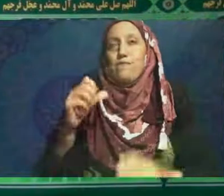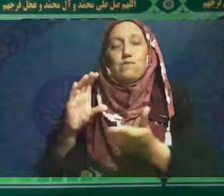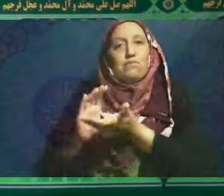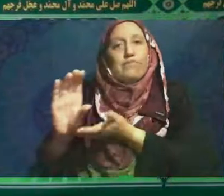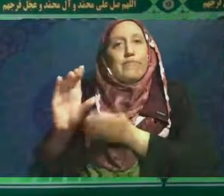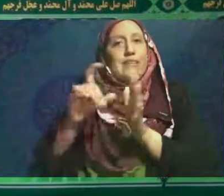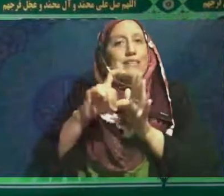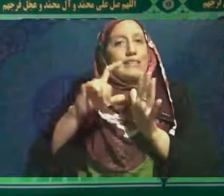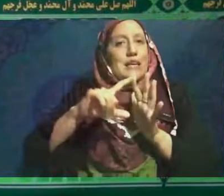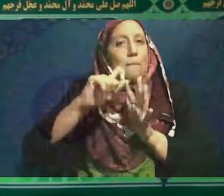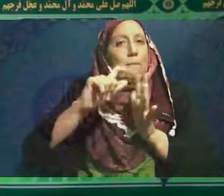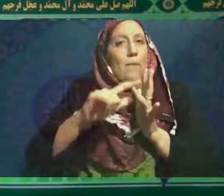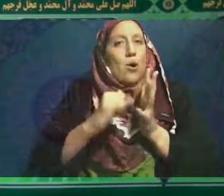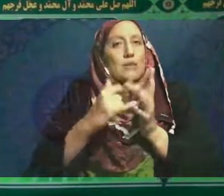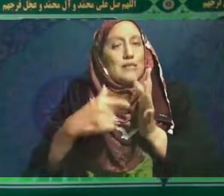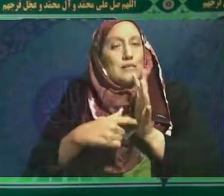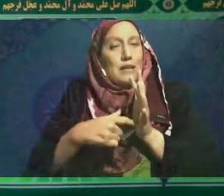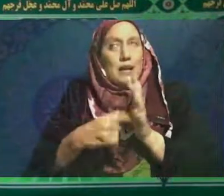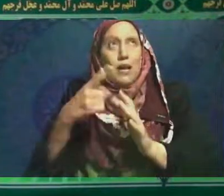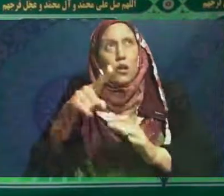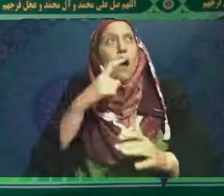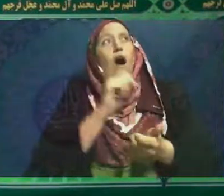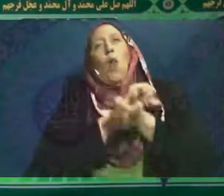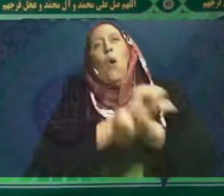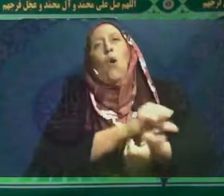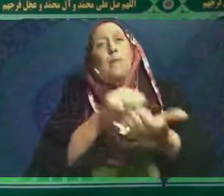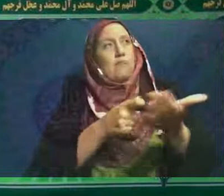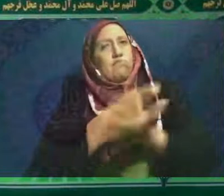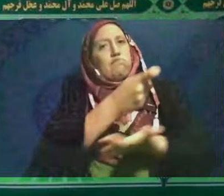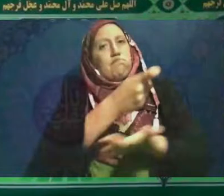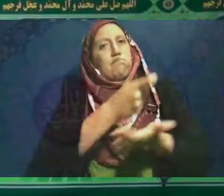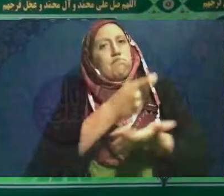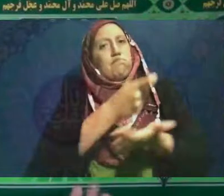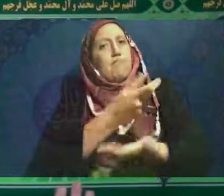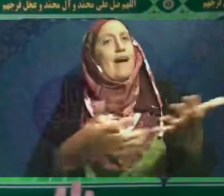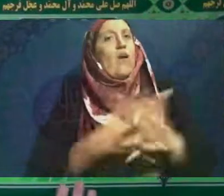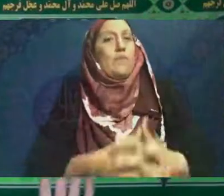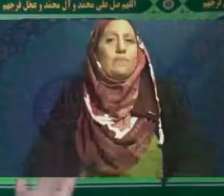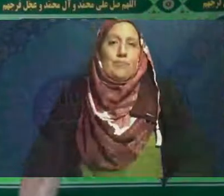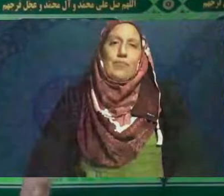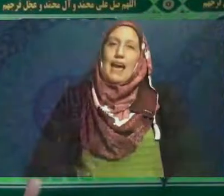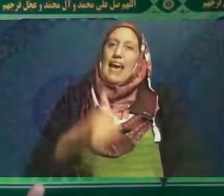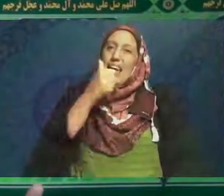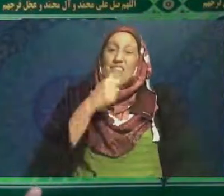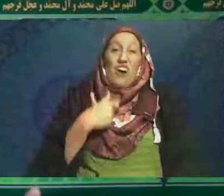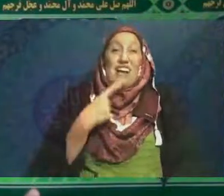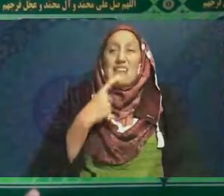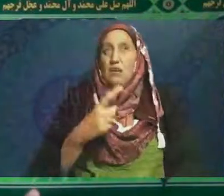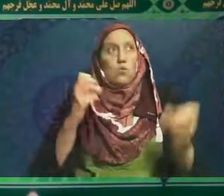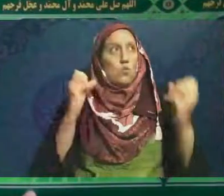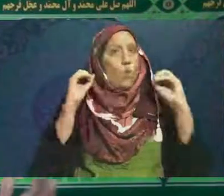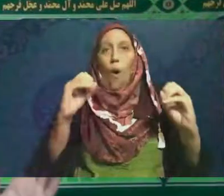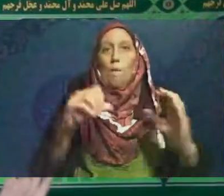process? How can you repay? All right. If I say that, look, I don't have a penny, I'm expecting you to just pay for